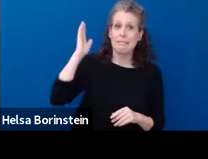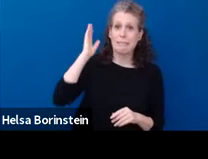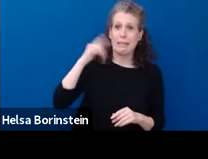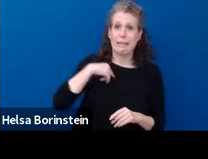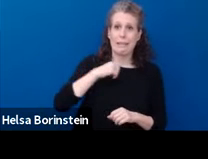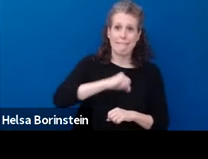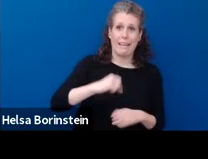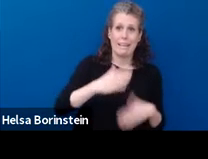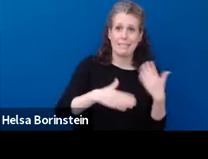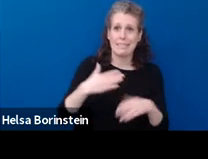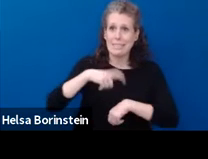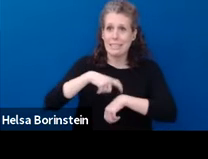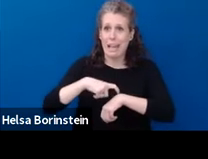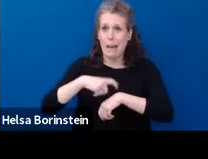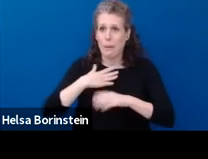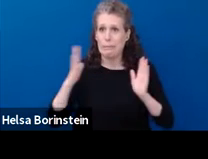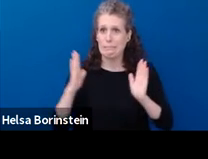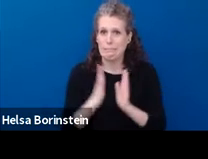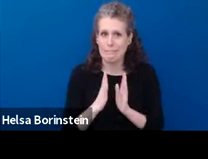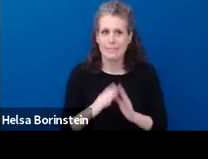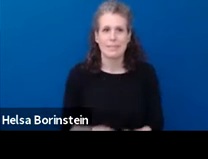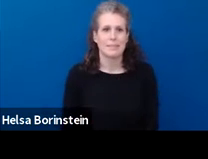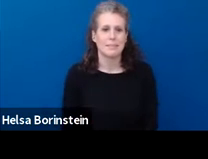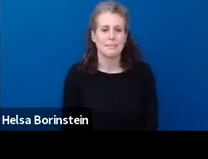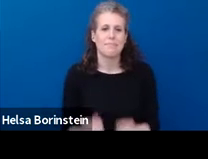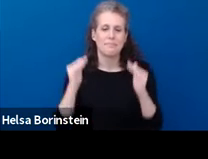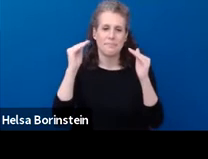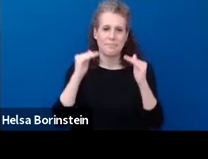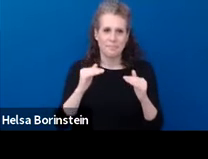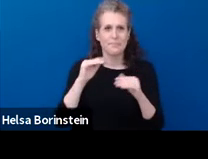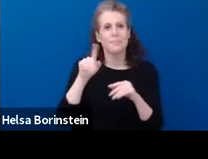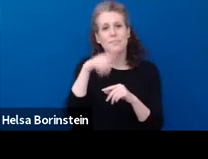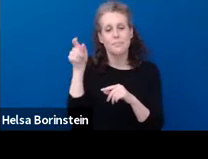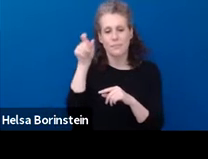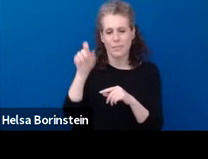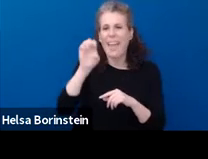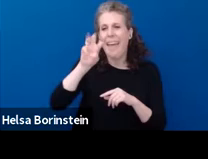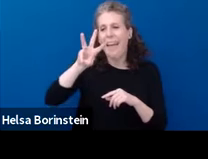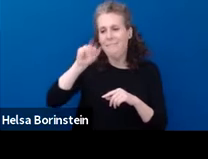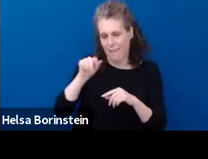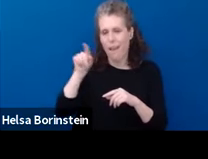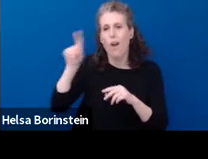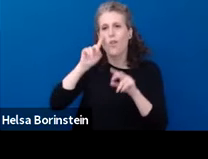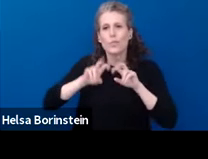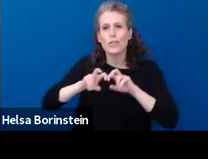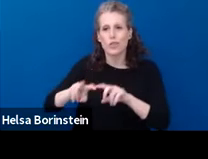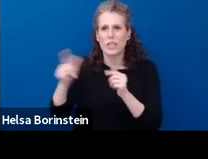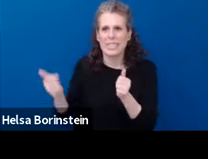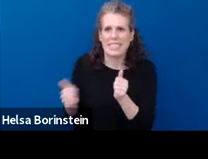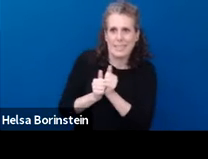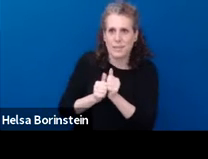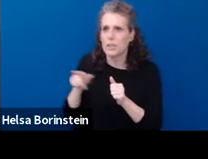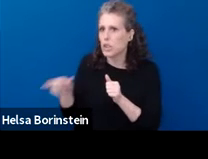to save time. And we have Eva Björk, who is the research assistant at the Research and Innovation Department, and she is instrumental in